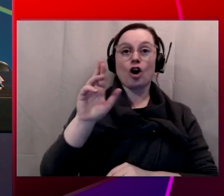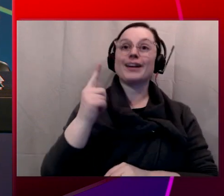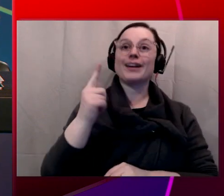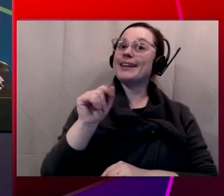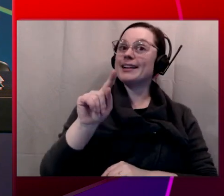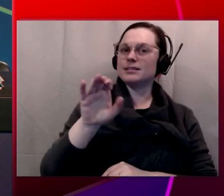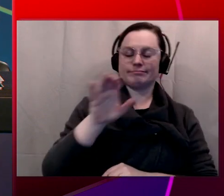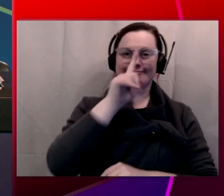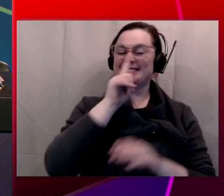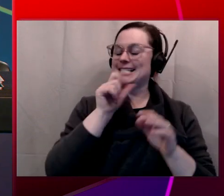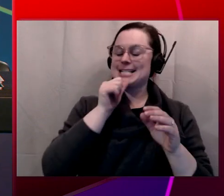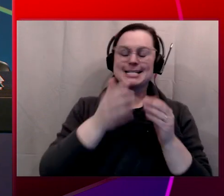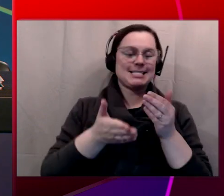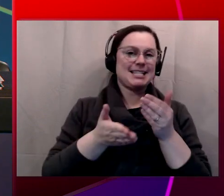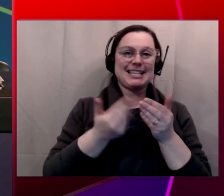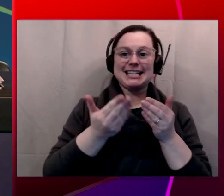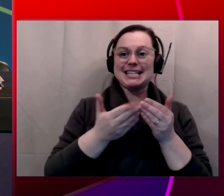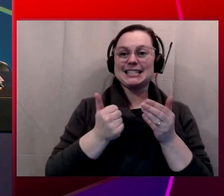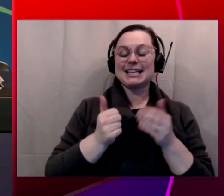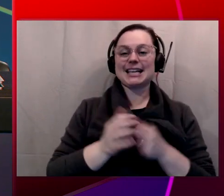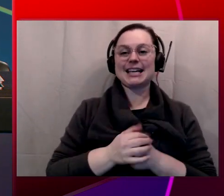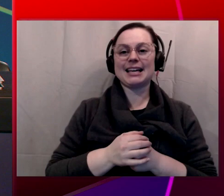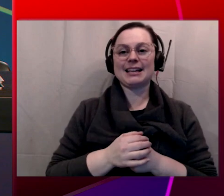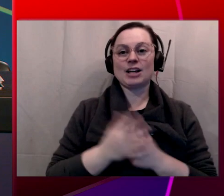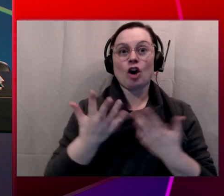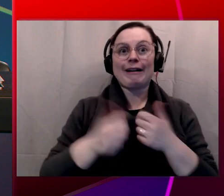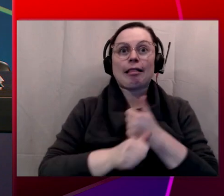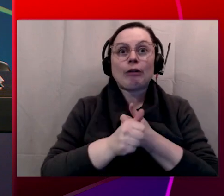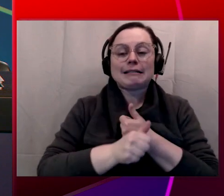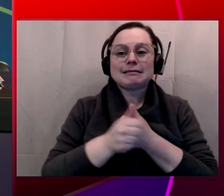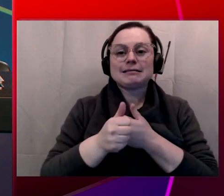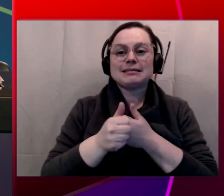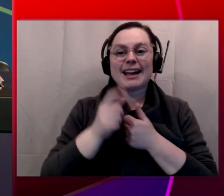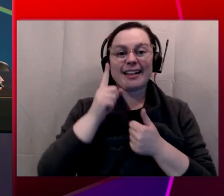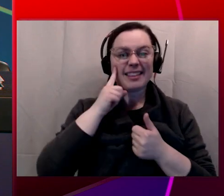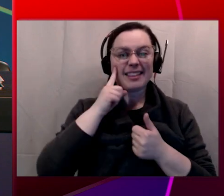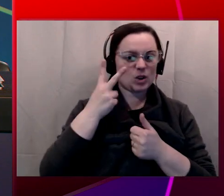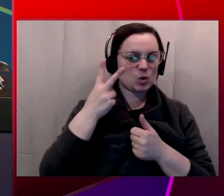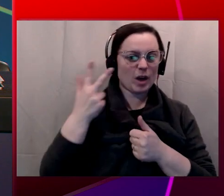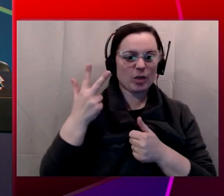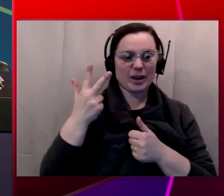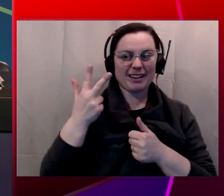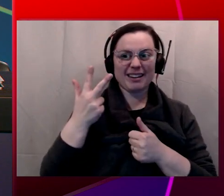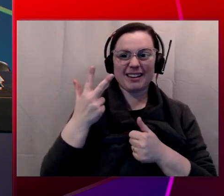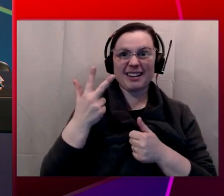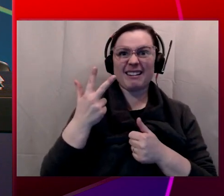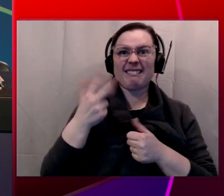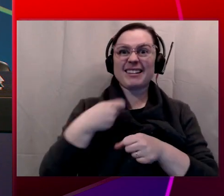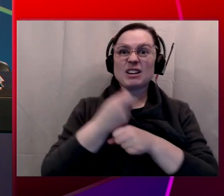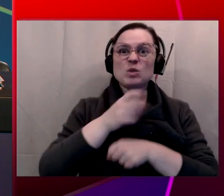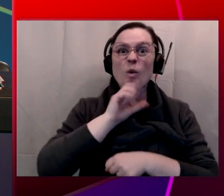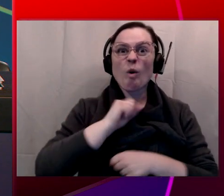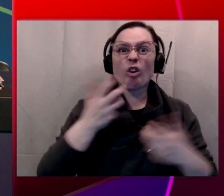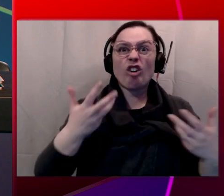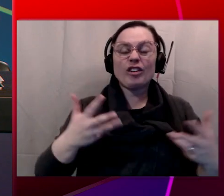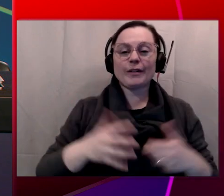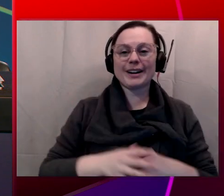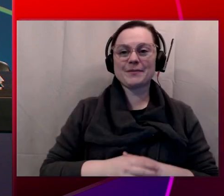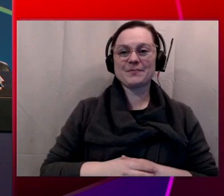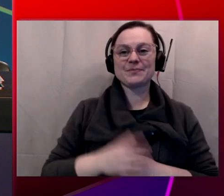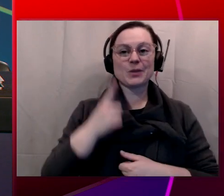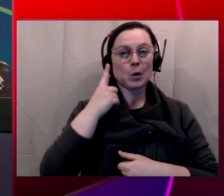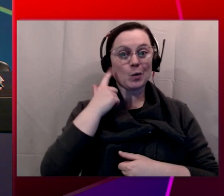then there is a long thread. It's already like, I think 2 or 3, almost 3 years old. And then recently somebody